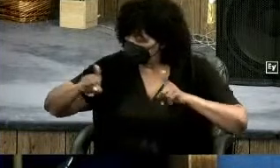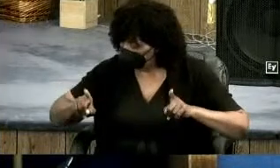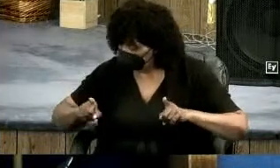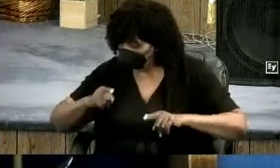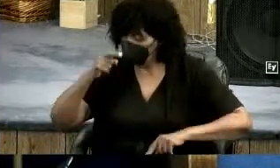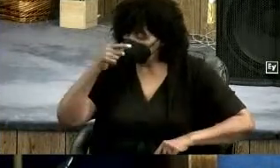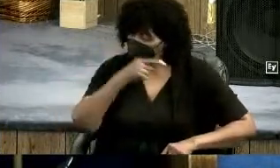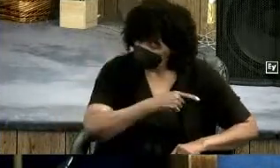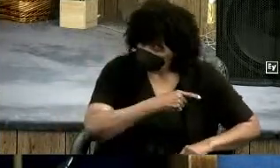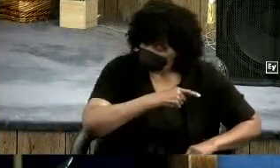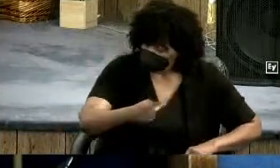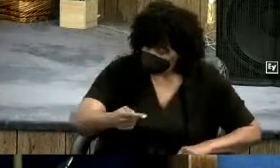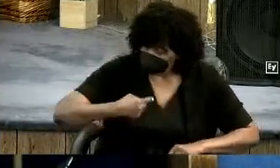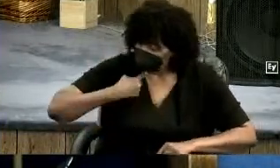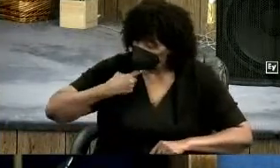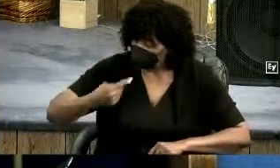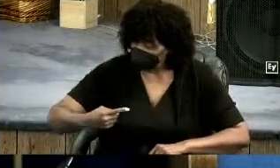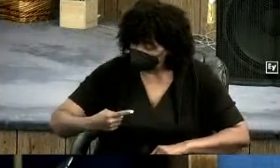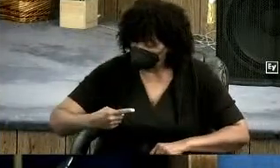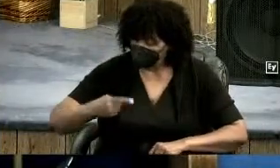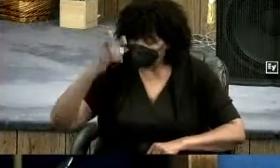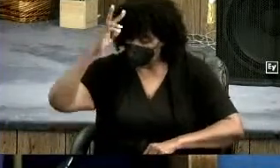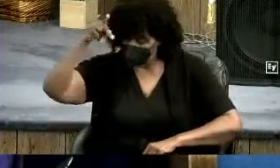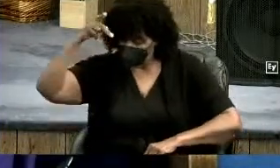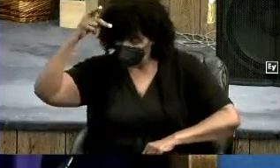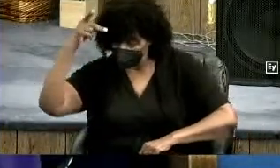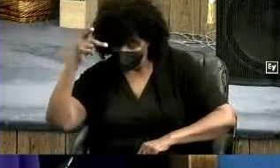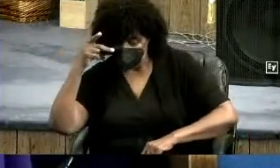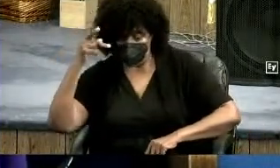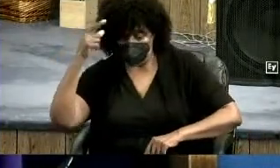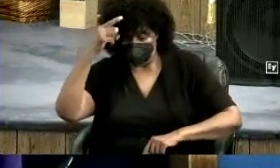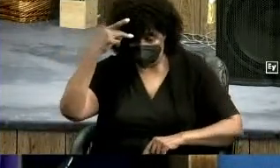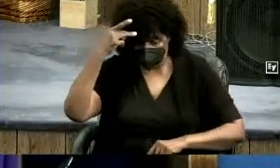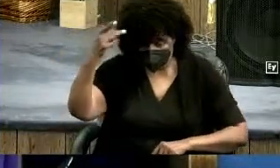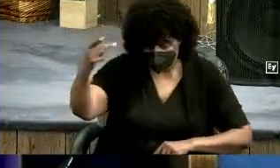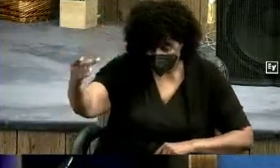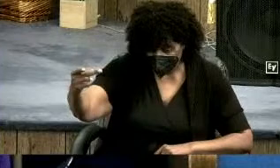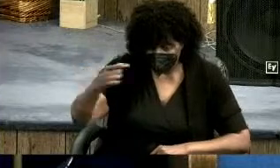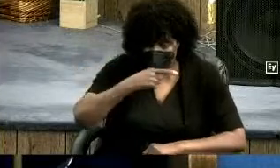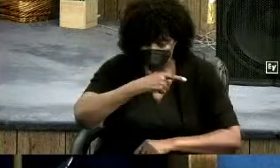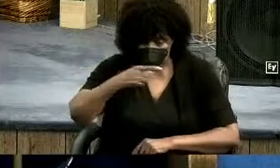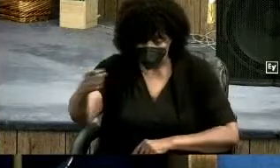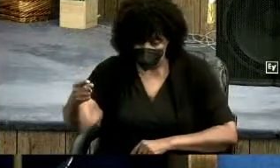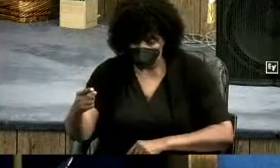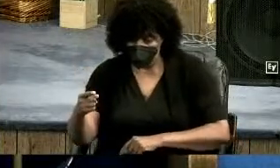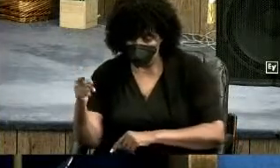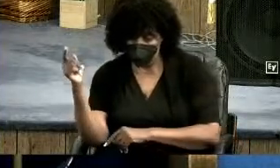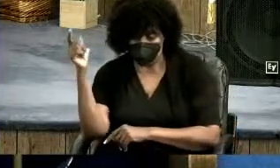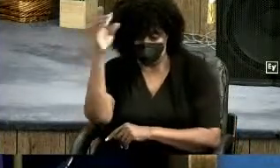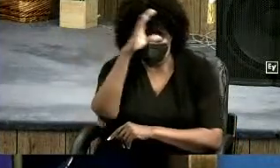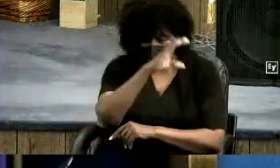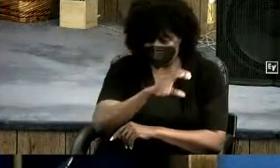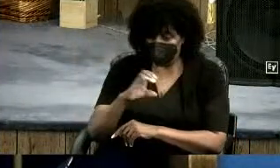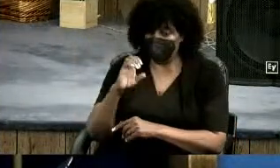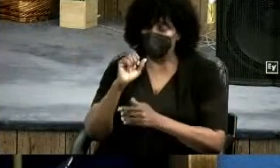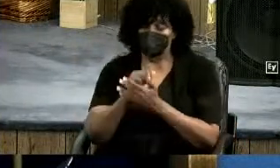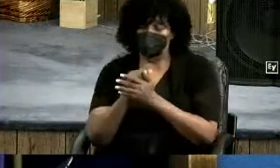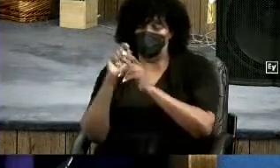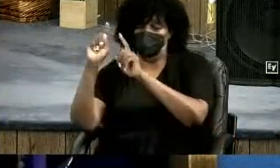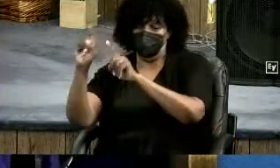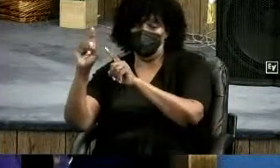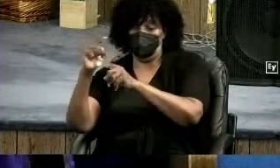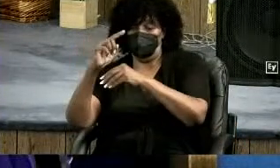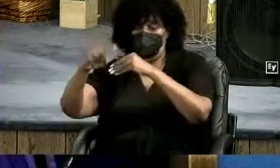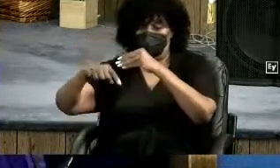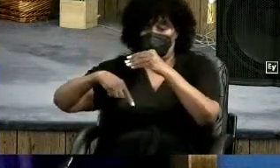what they said. I heard what the politician said. I heard that that China is mad because Pelosi went over